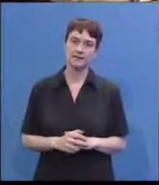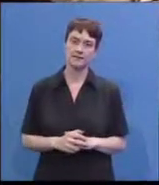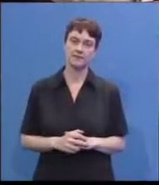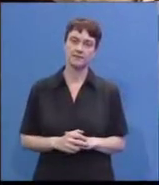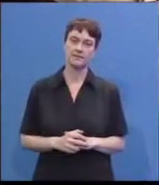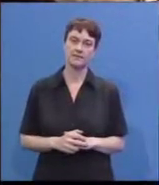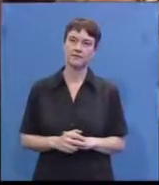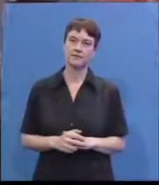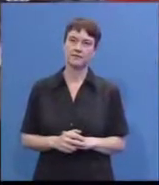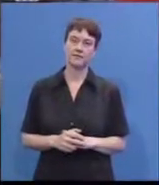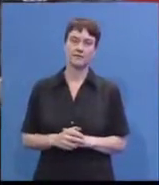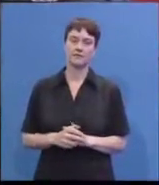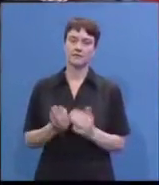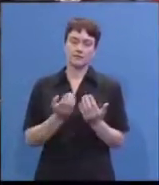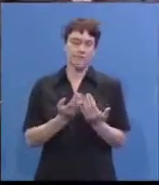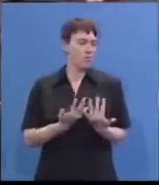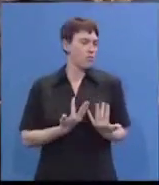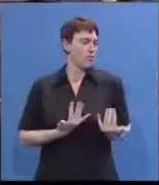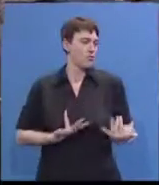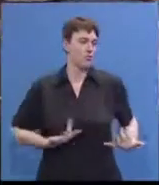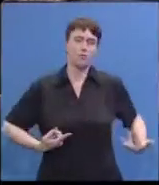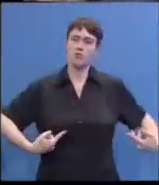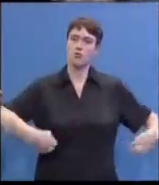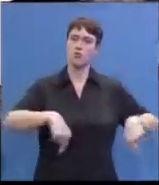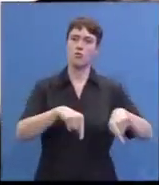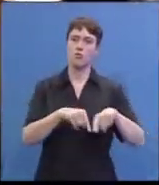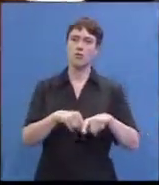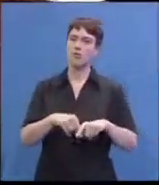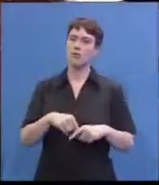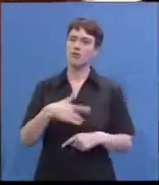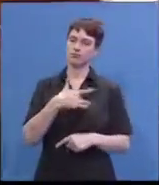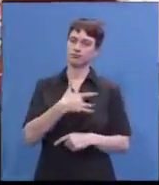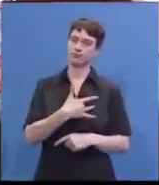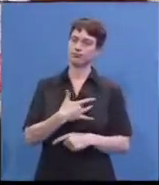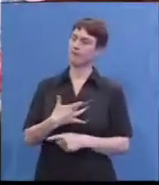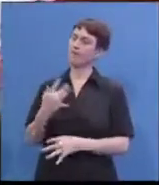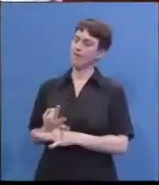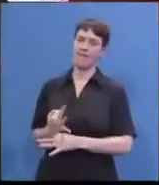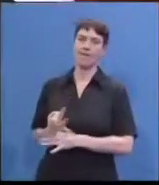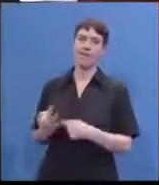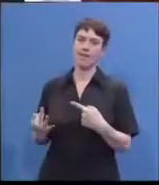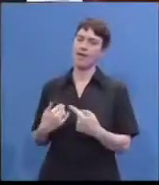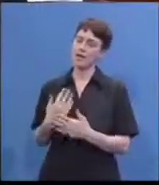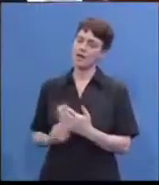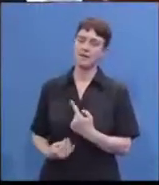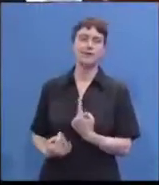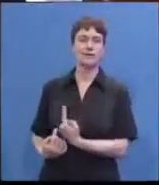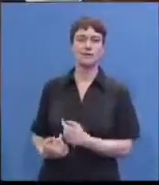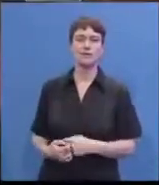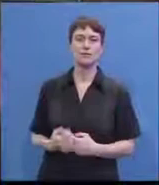So many of us addressed him as Tata. He would